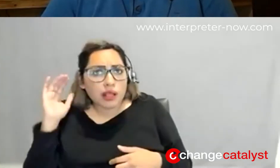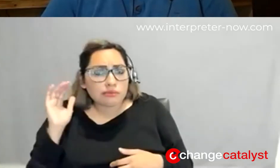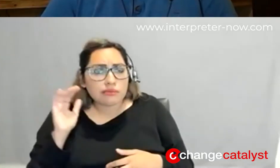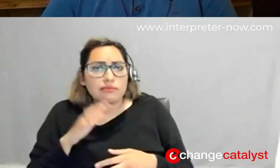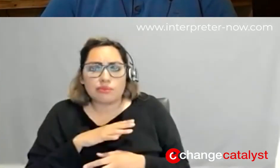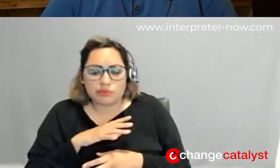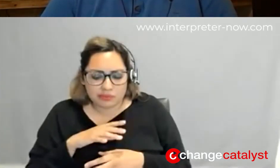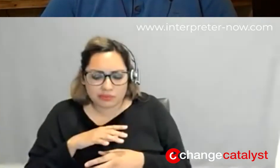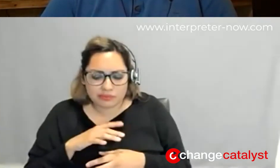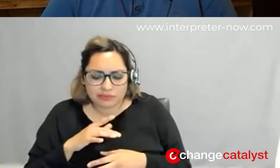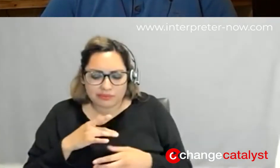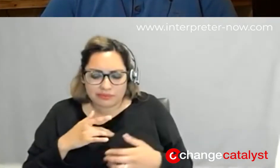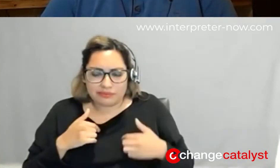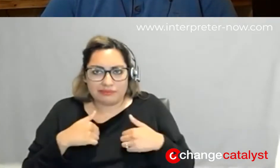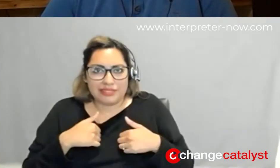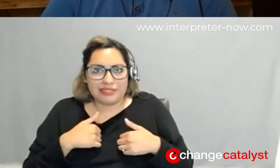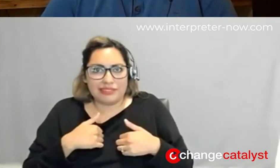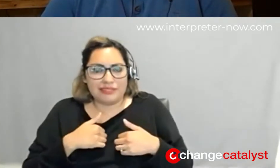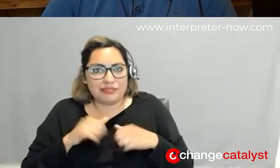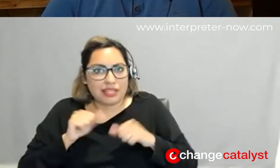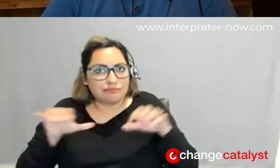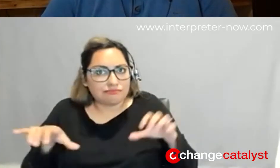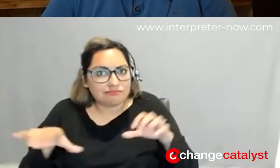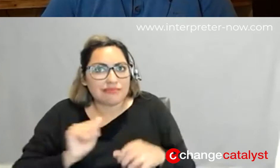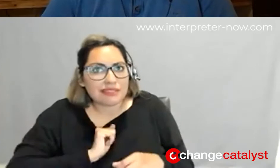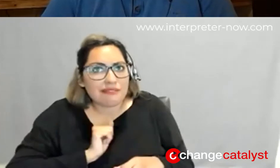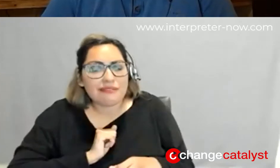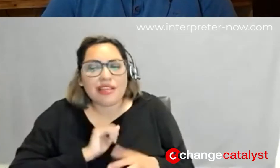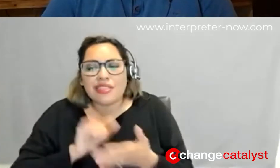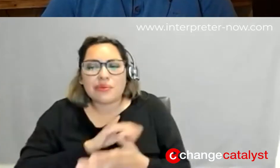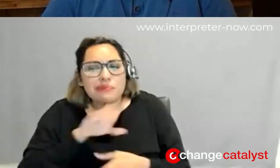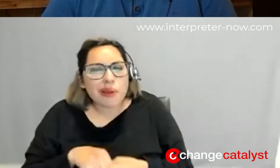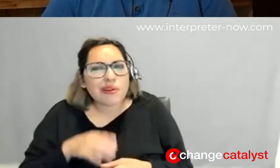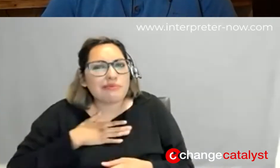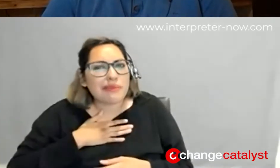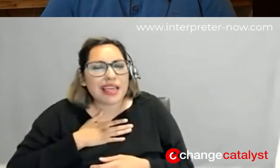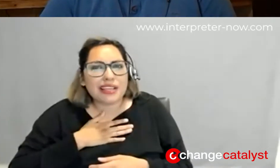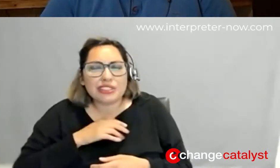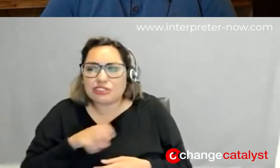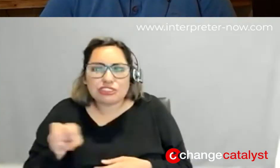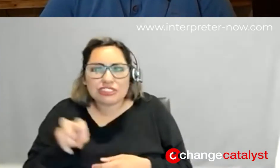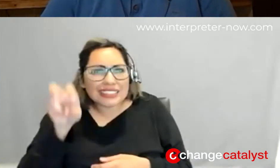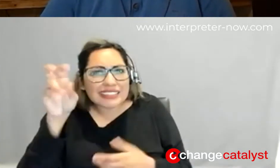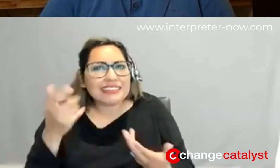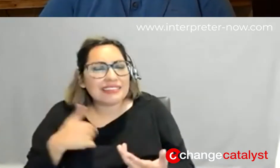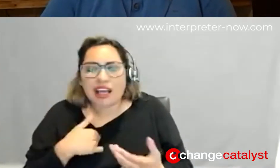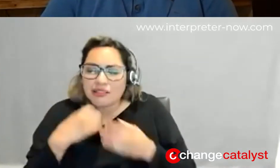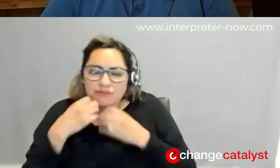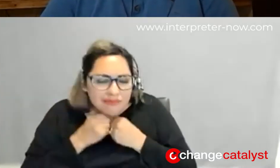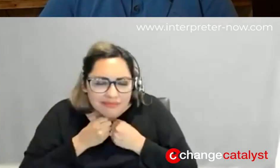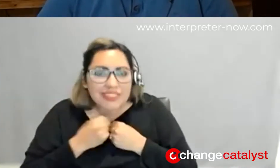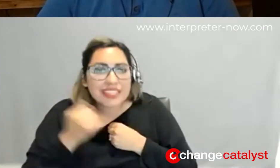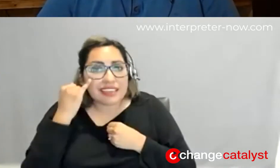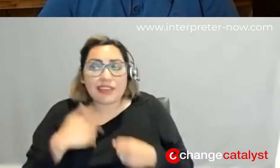was definitely a part of my journey and how I got to where I am. So if I try to pretend that's not who